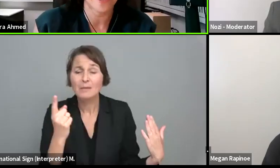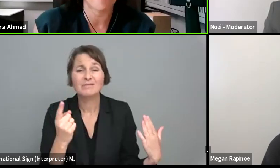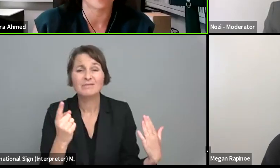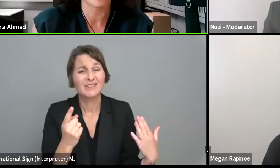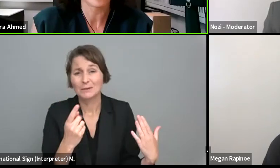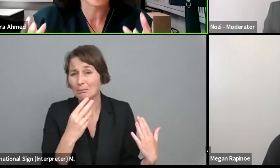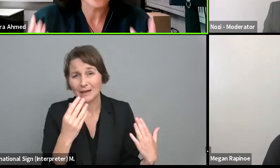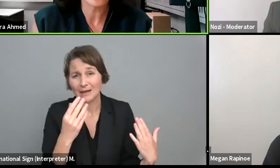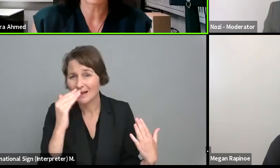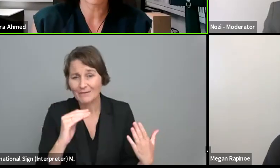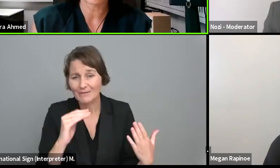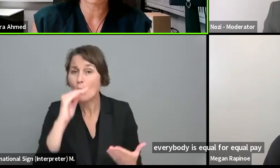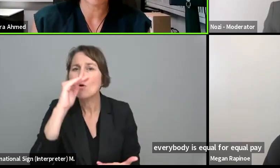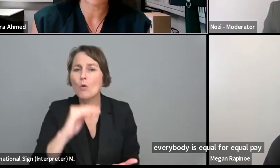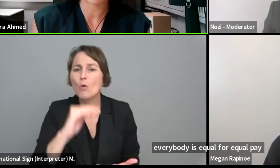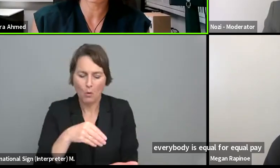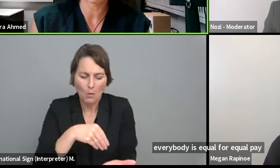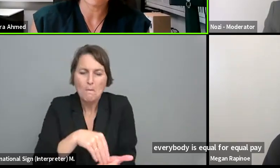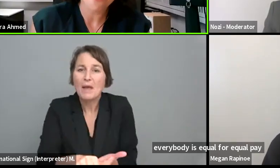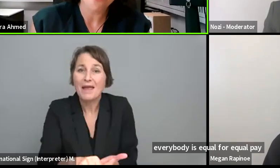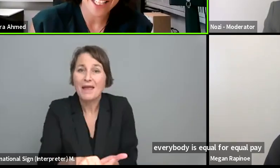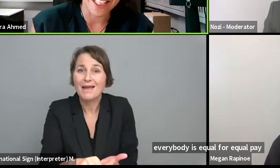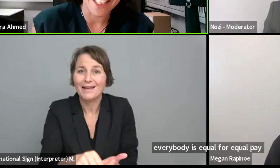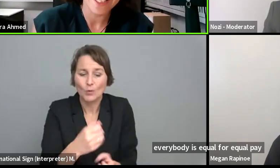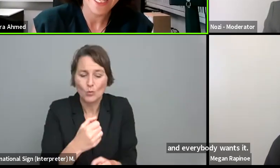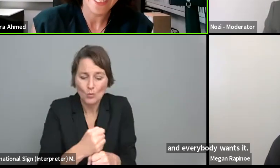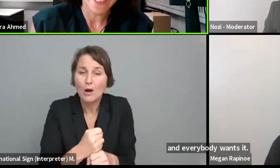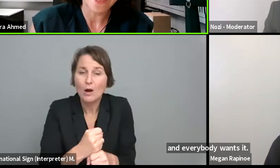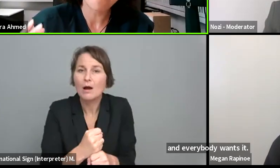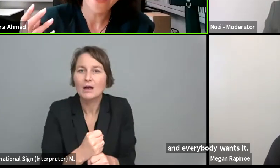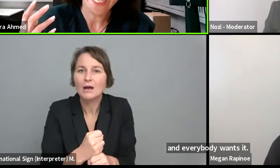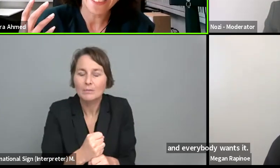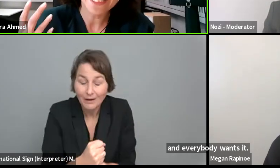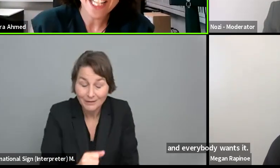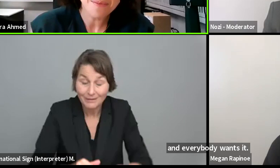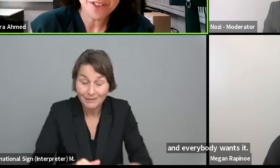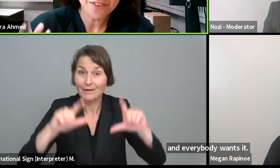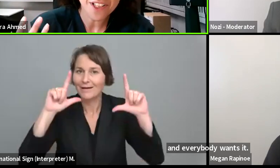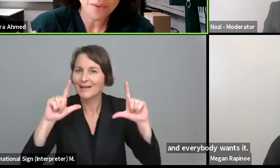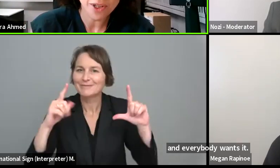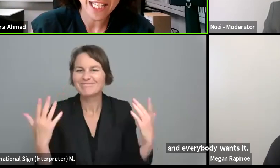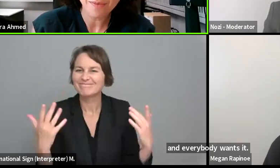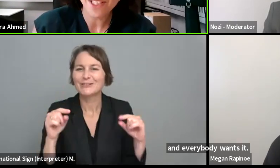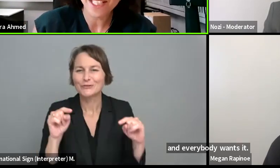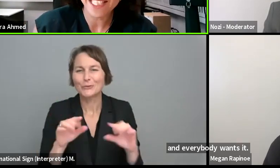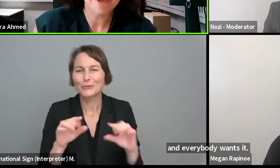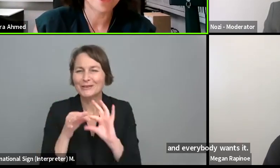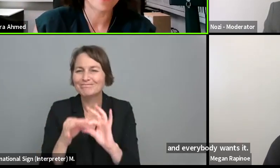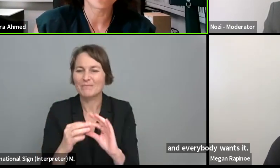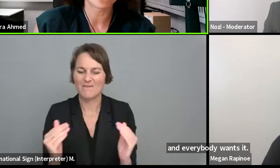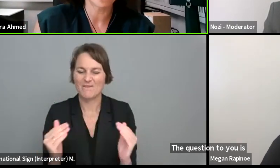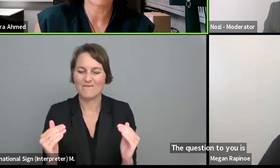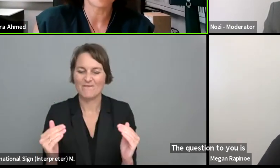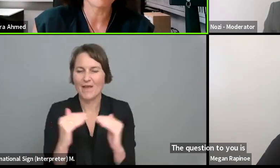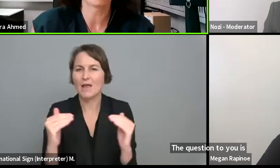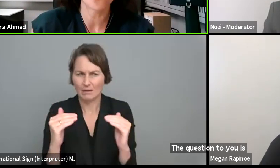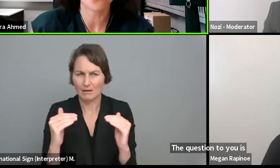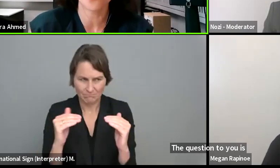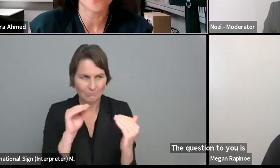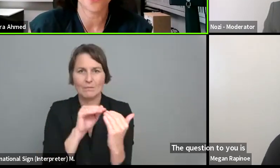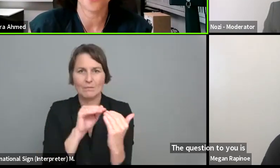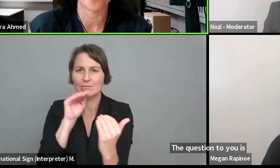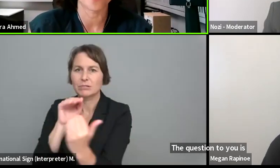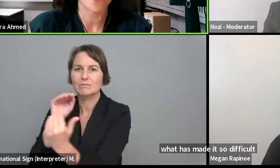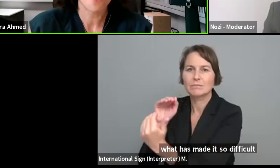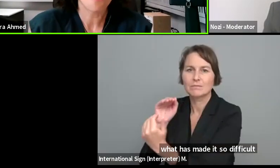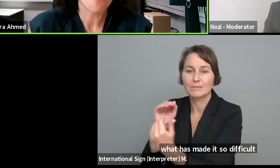off camera. This is what it's about. It's about fairness. And in terms of, what gave me the stamina was, I'm 52